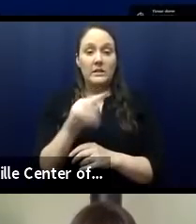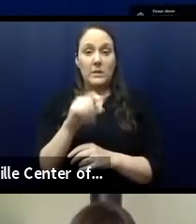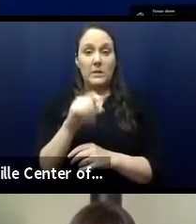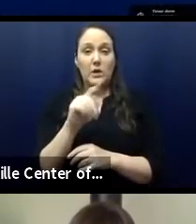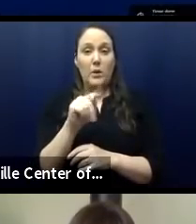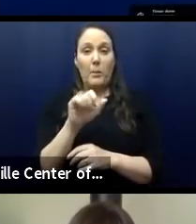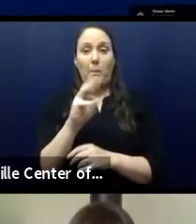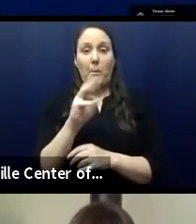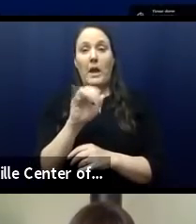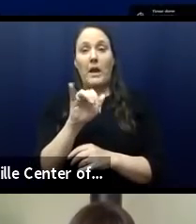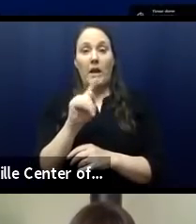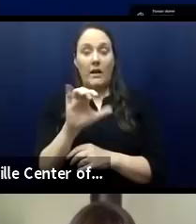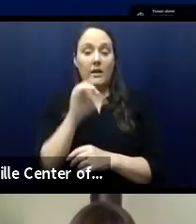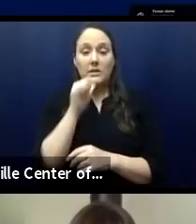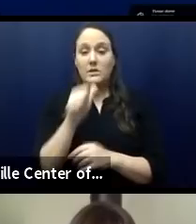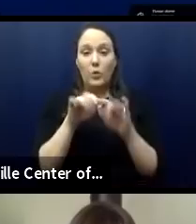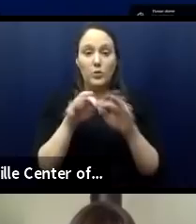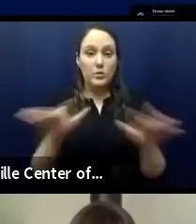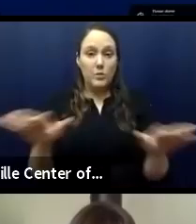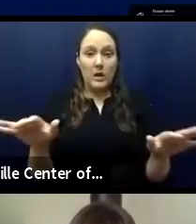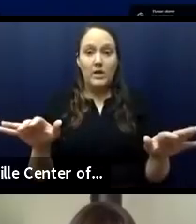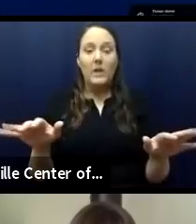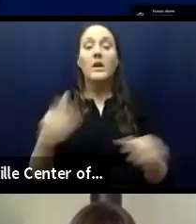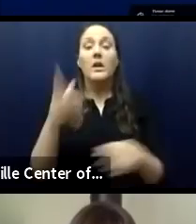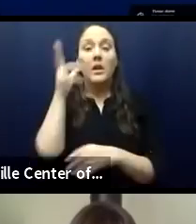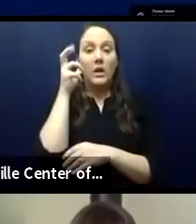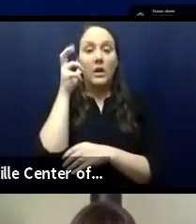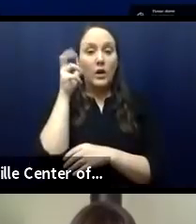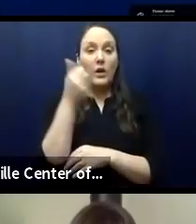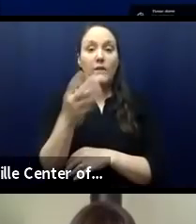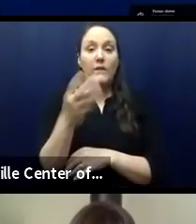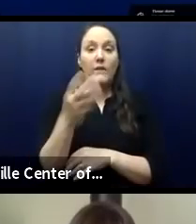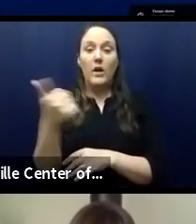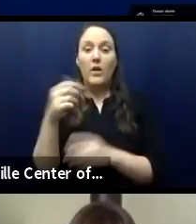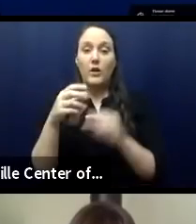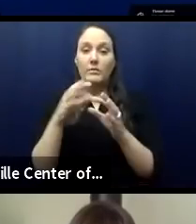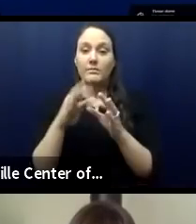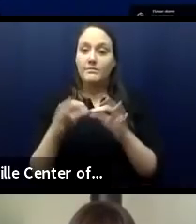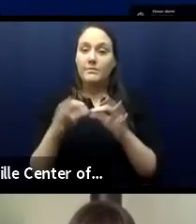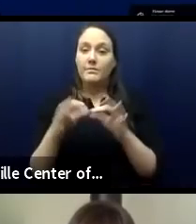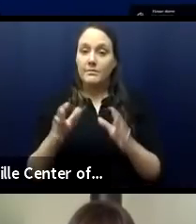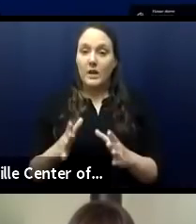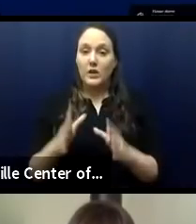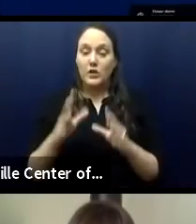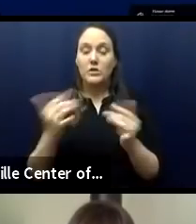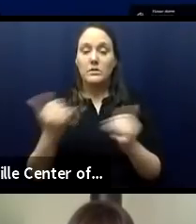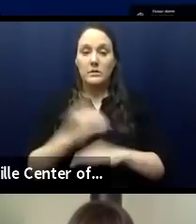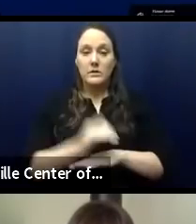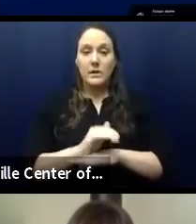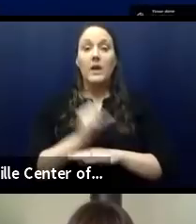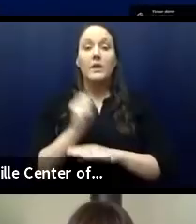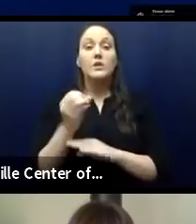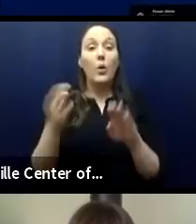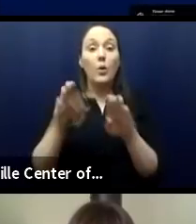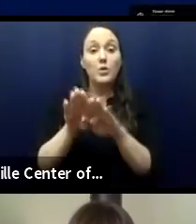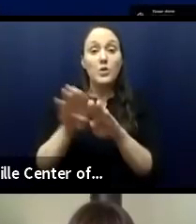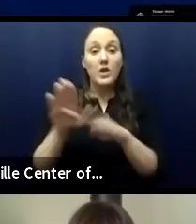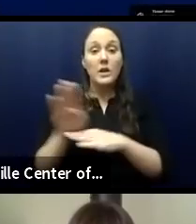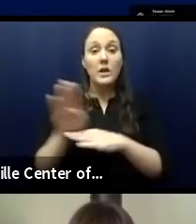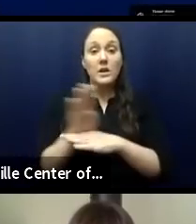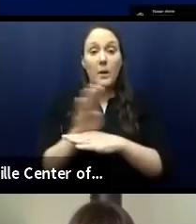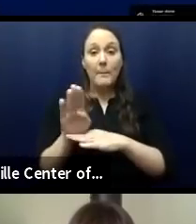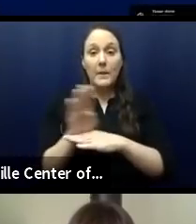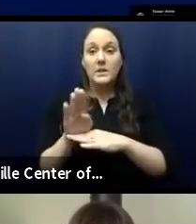disease. We've heard from several of the other speakers tonight. Therefore, shutting down businesses, shutting